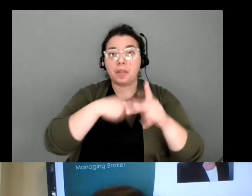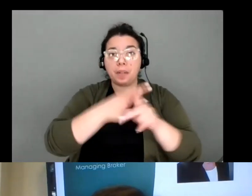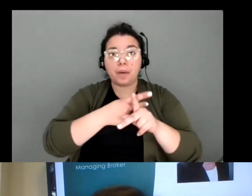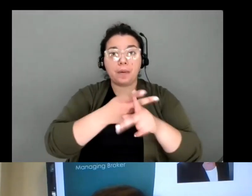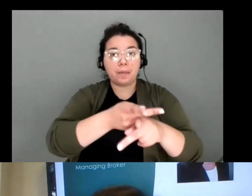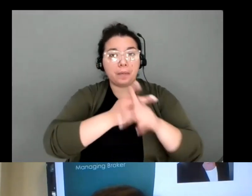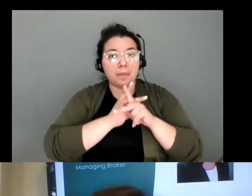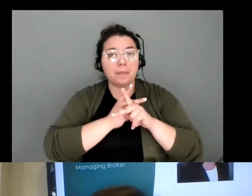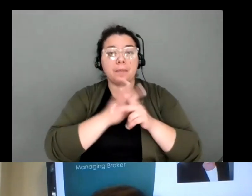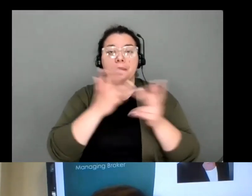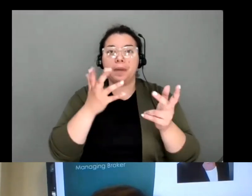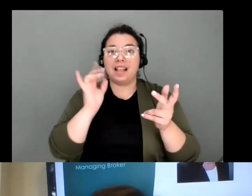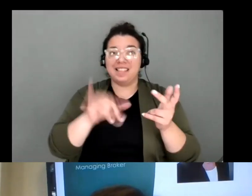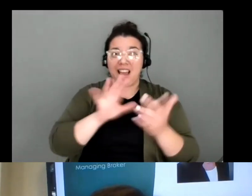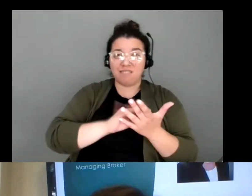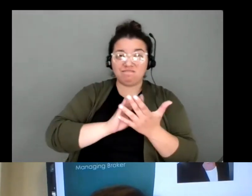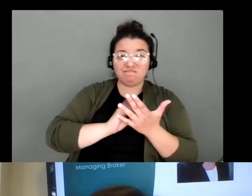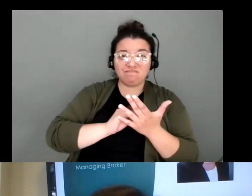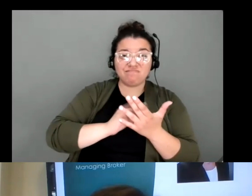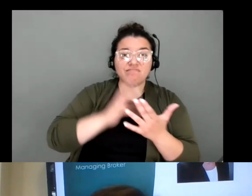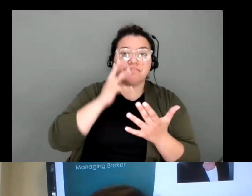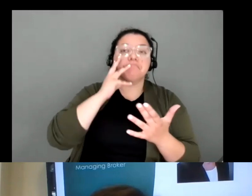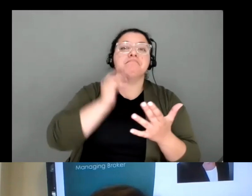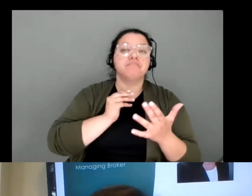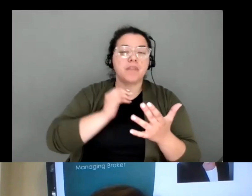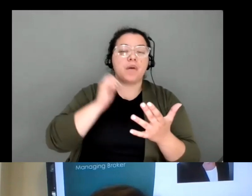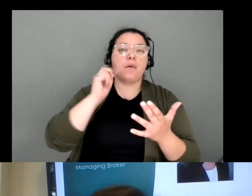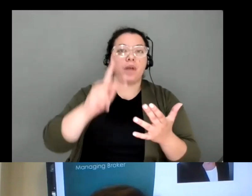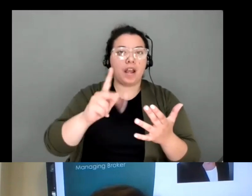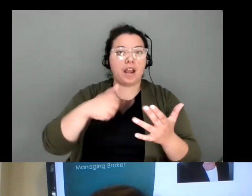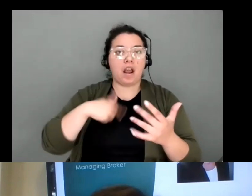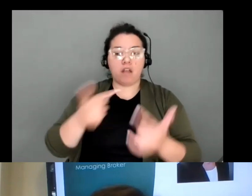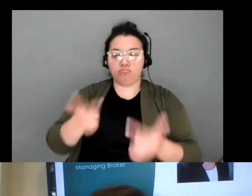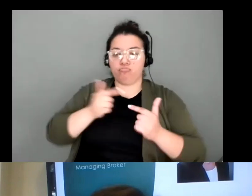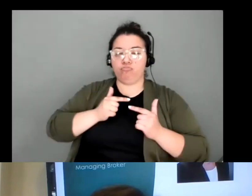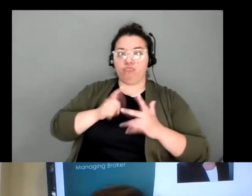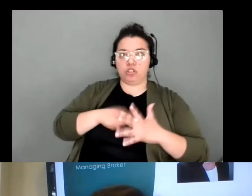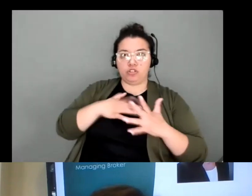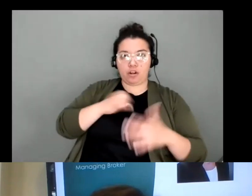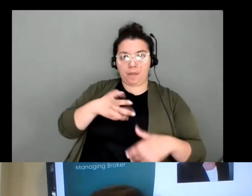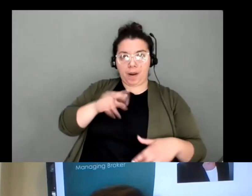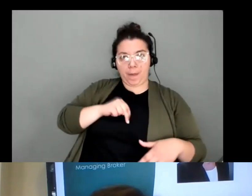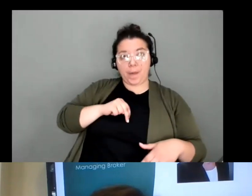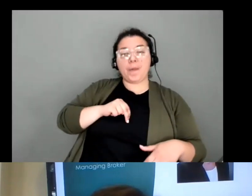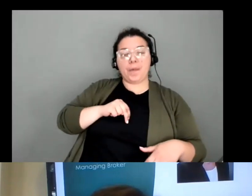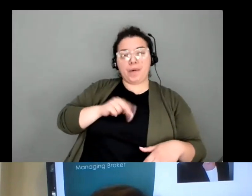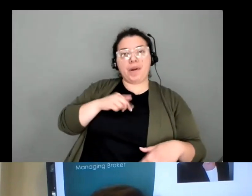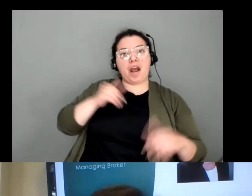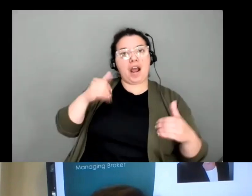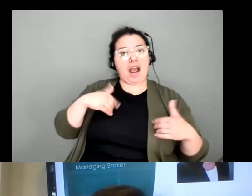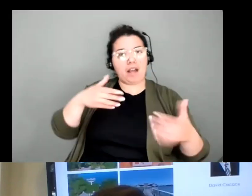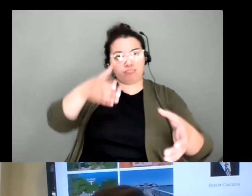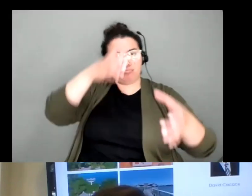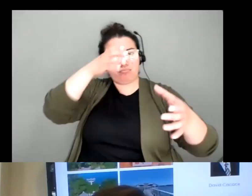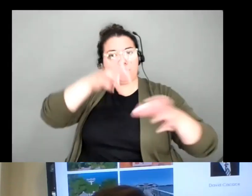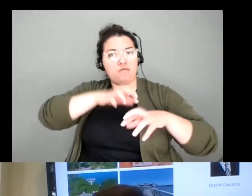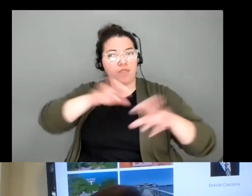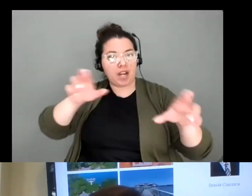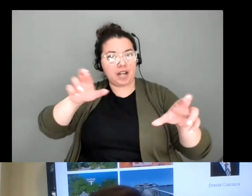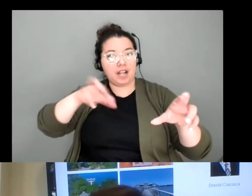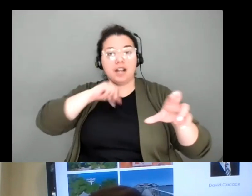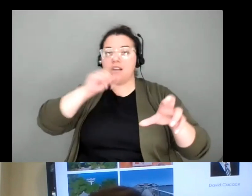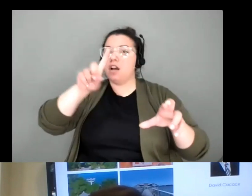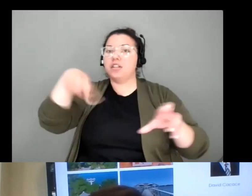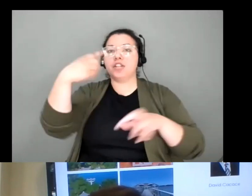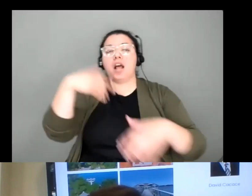got that under my belt. So when I was able to come out on my own, I had a lot more knowledge than just coming in and saying, I'm going to be a loan officer.